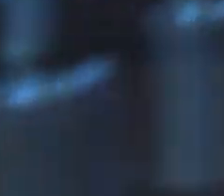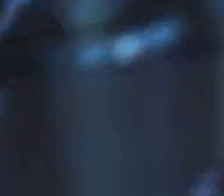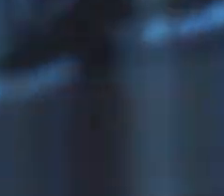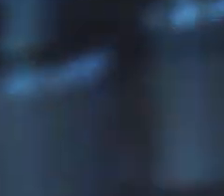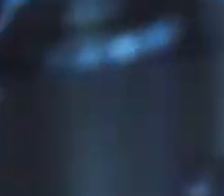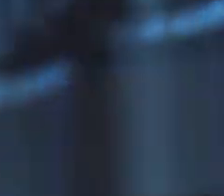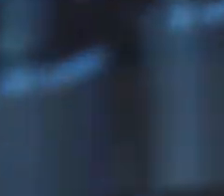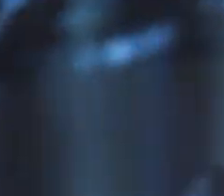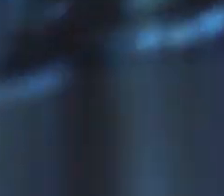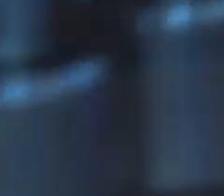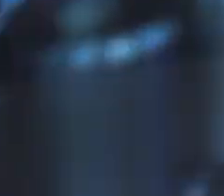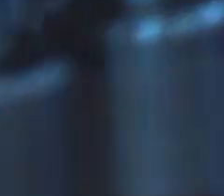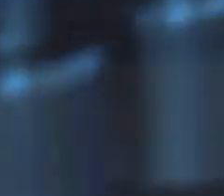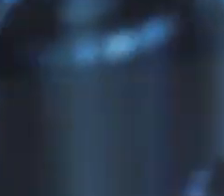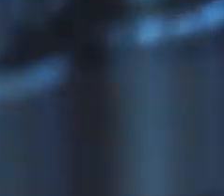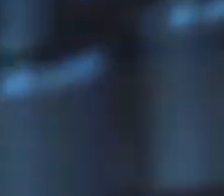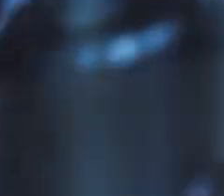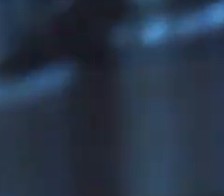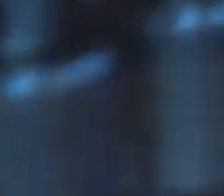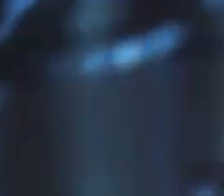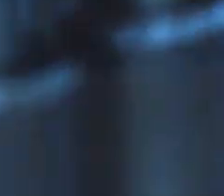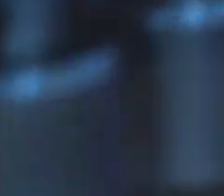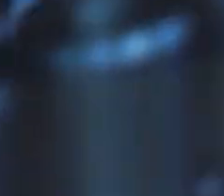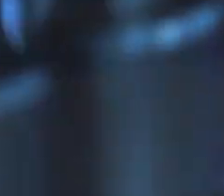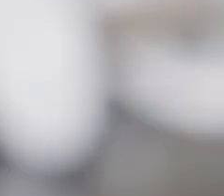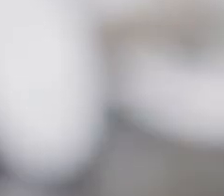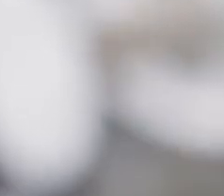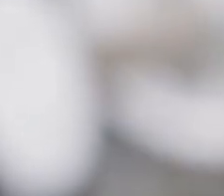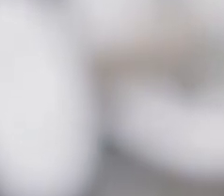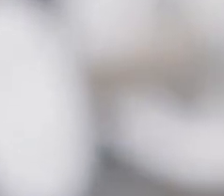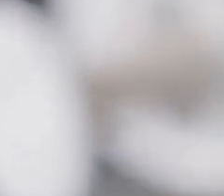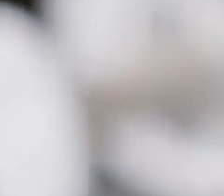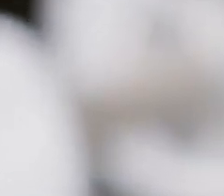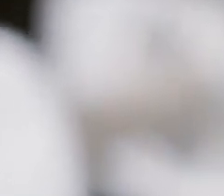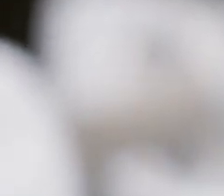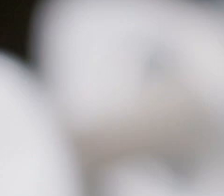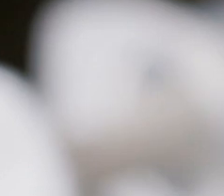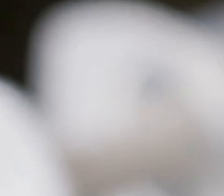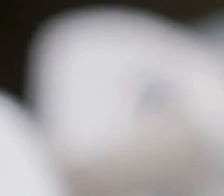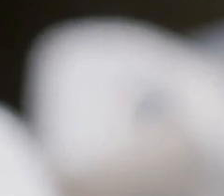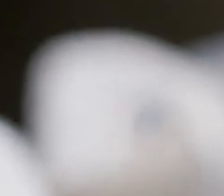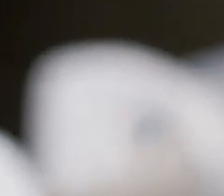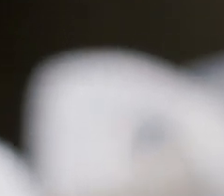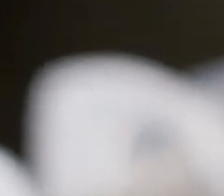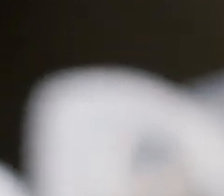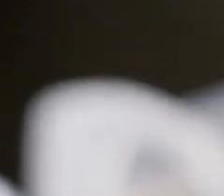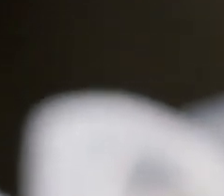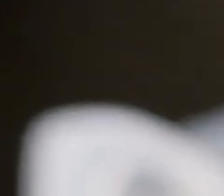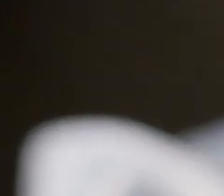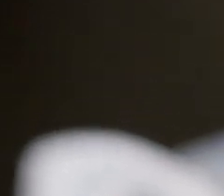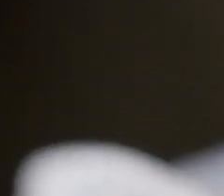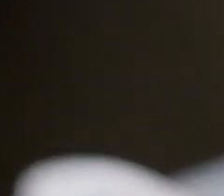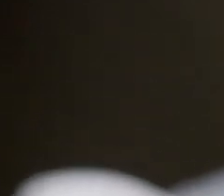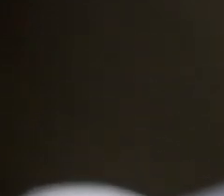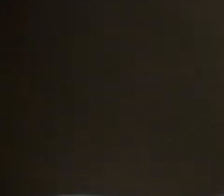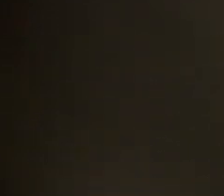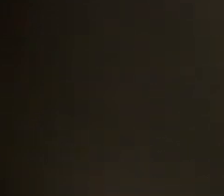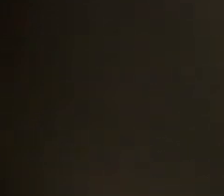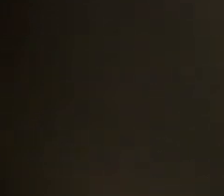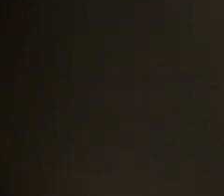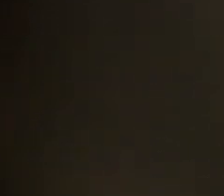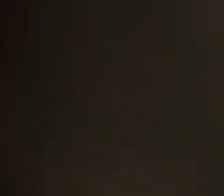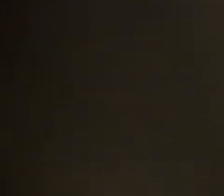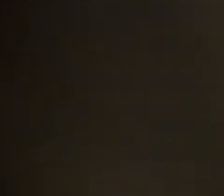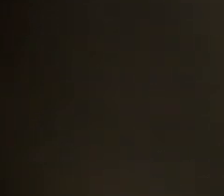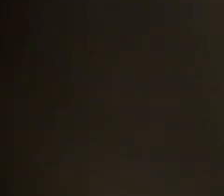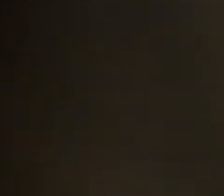the vaccine must meet one of the following criteria, Madam Speaker. Be included, firstly, in the